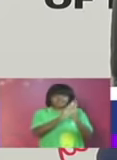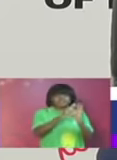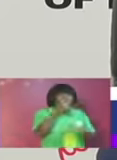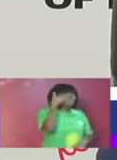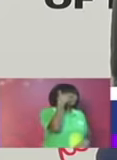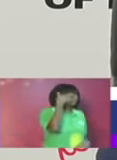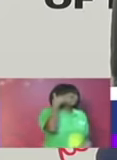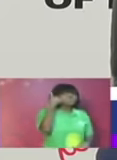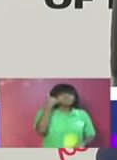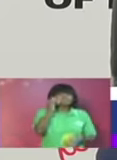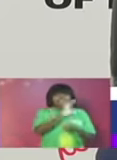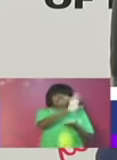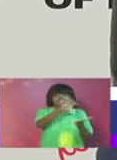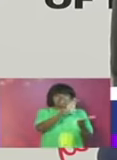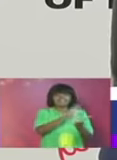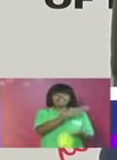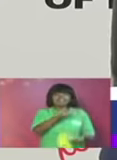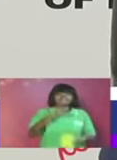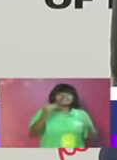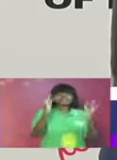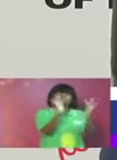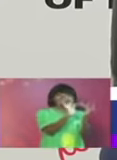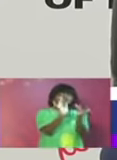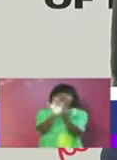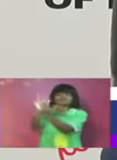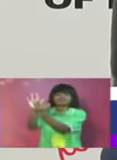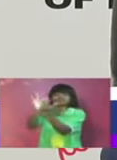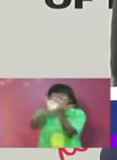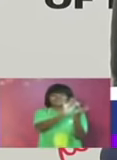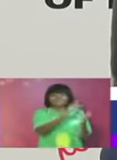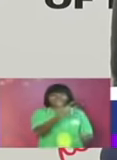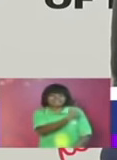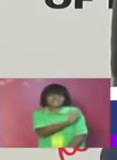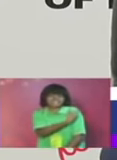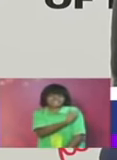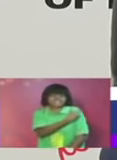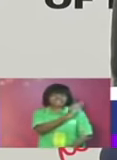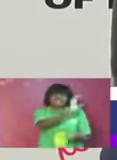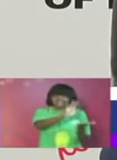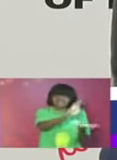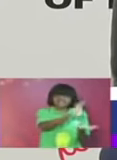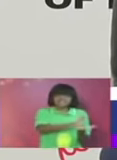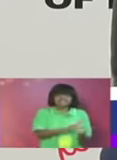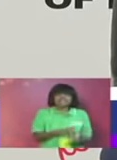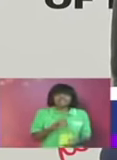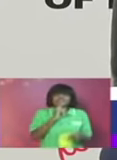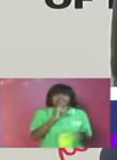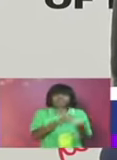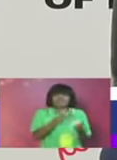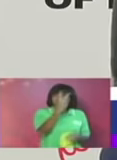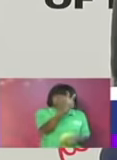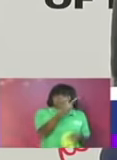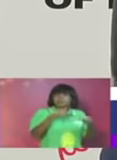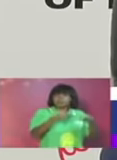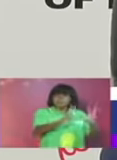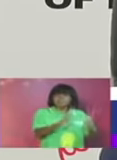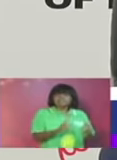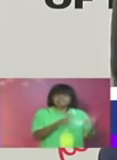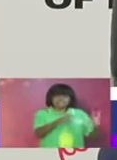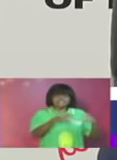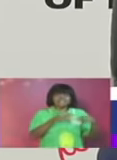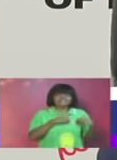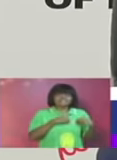vaccination appointment system. So let me repeat. There will be 2 methods of accessing these AstraZeneca